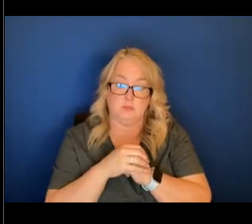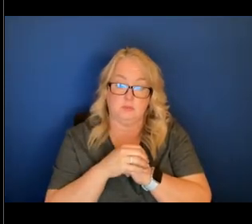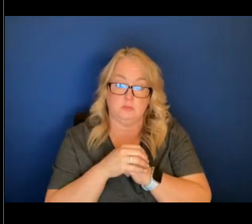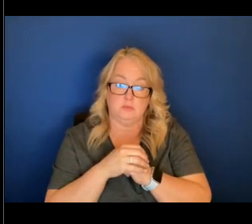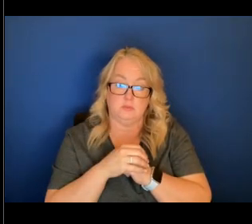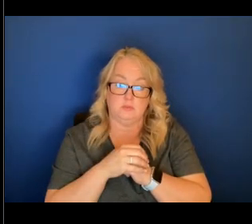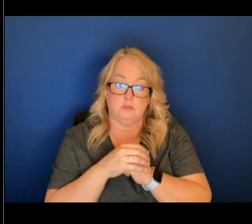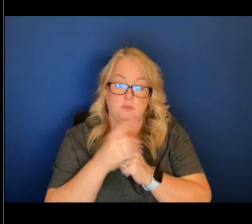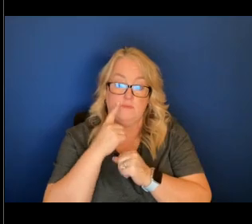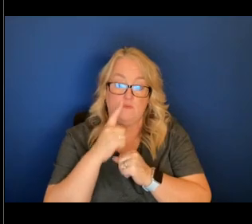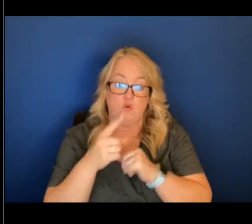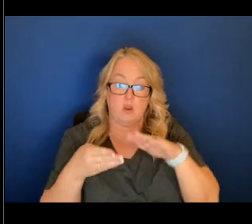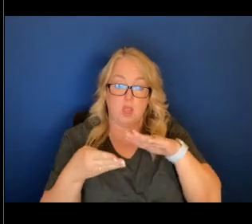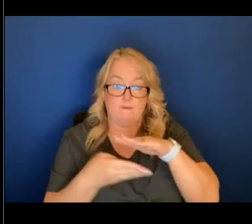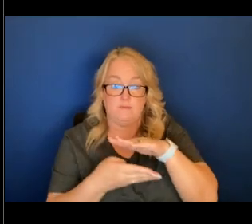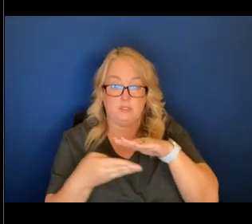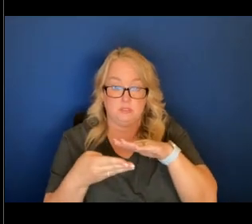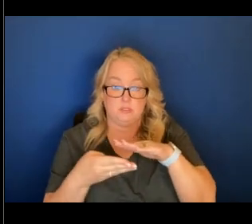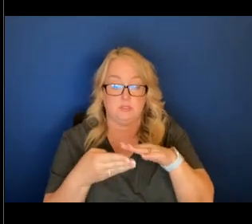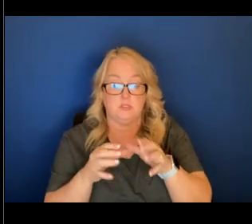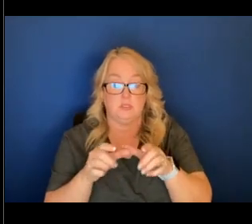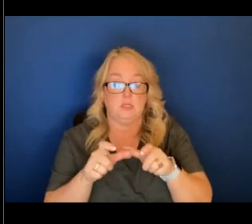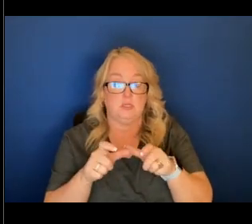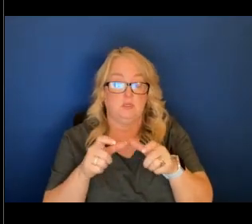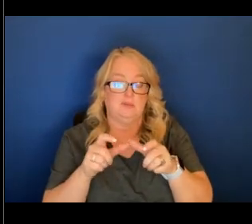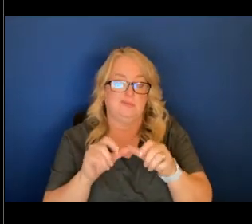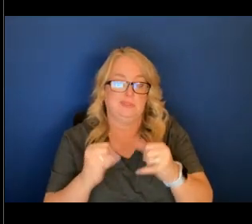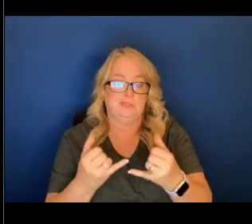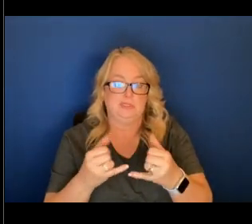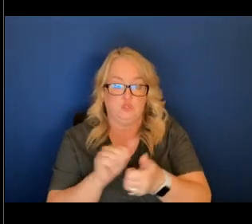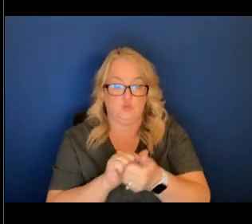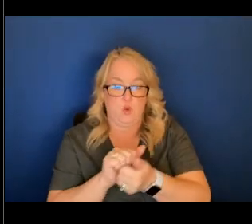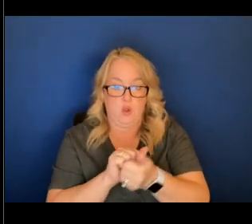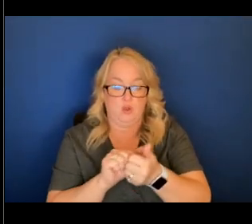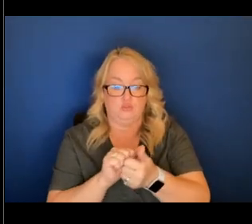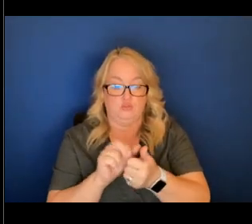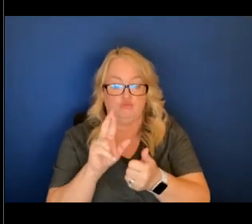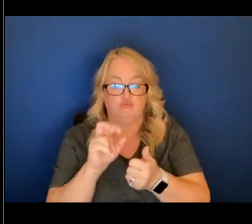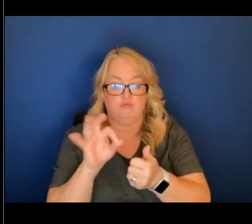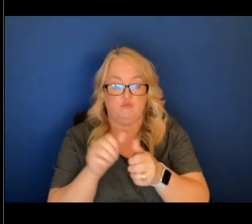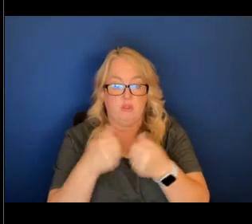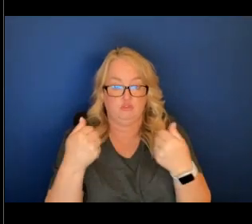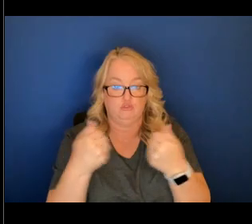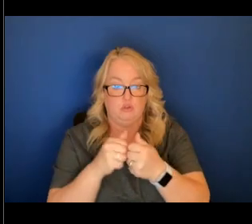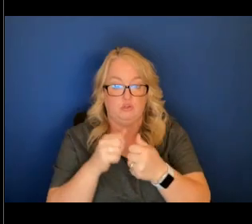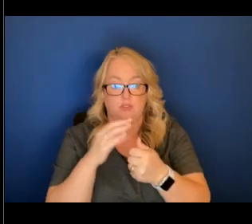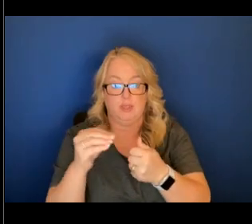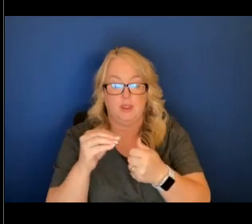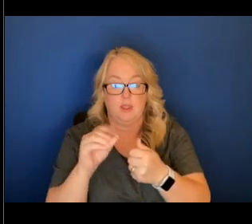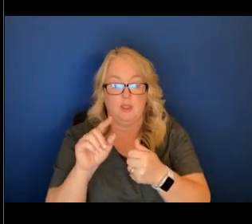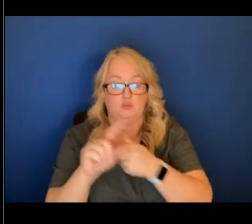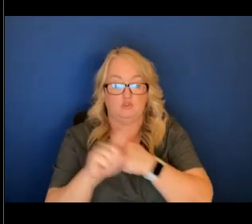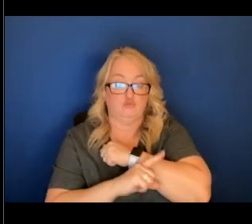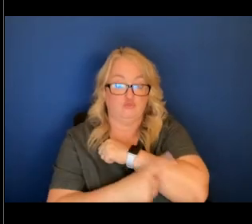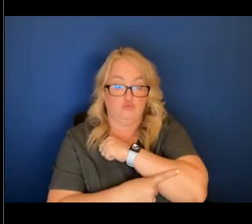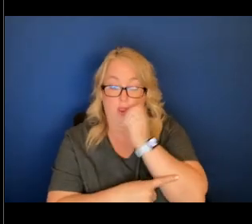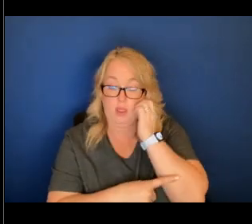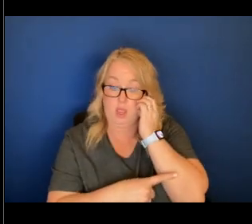At ovens, dishwashers, refrigerators, and trash compactors, the